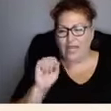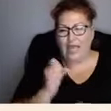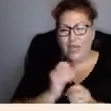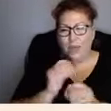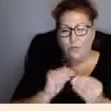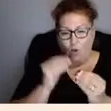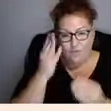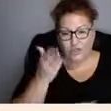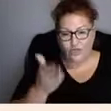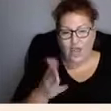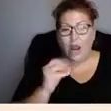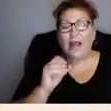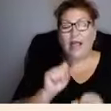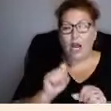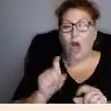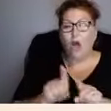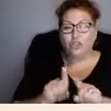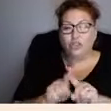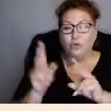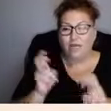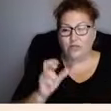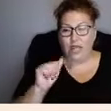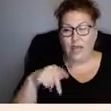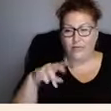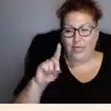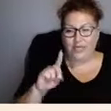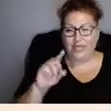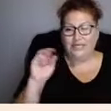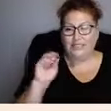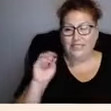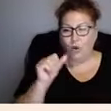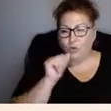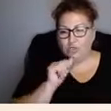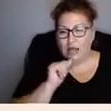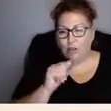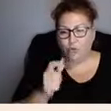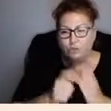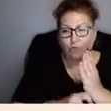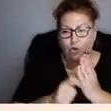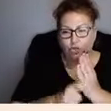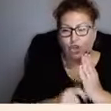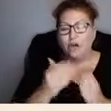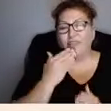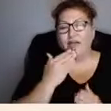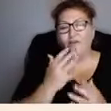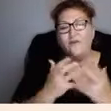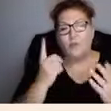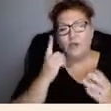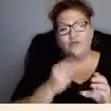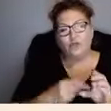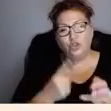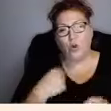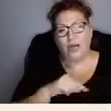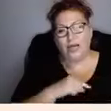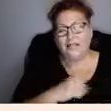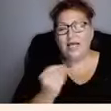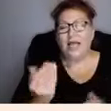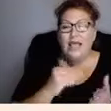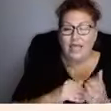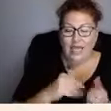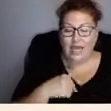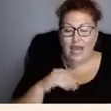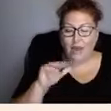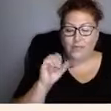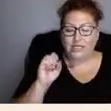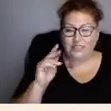also download our APD Zero Tolerance brochure. Thank you very much for joining us. And again, I'm Cassandra Jenkins